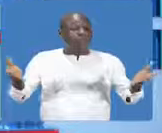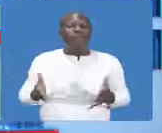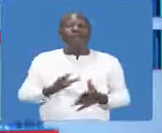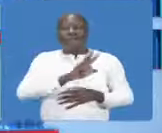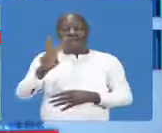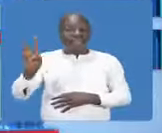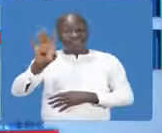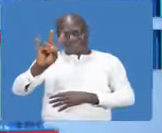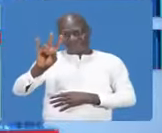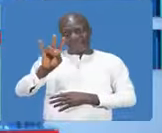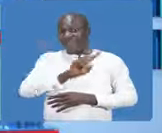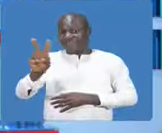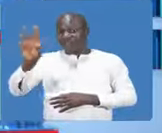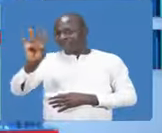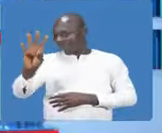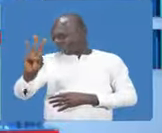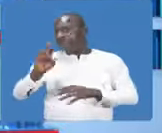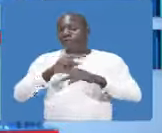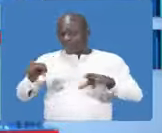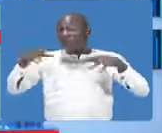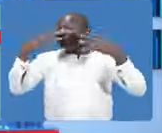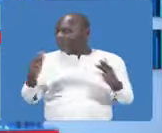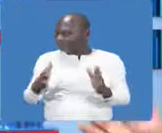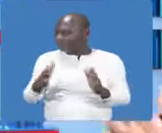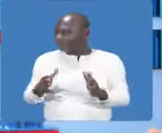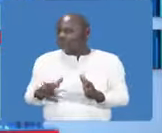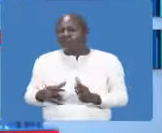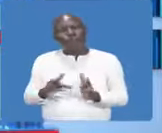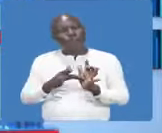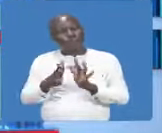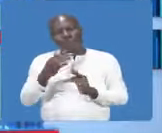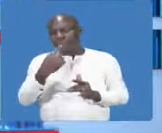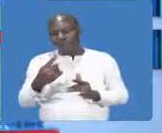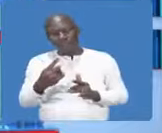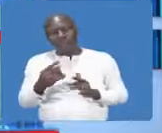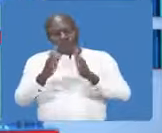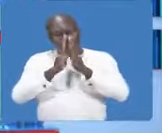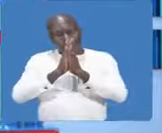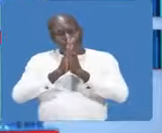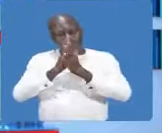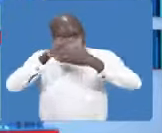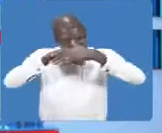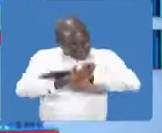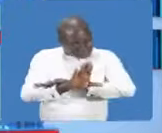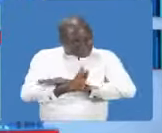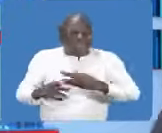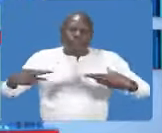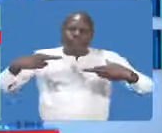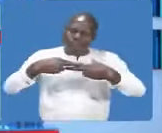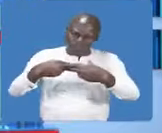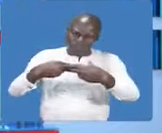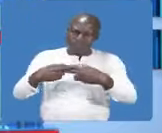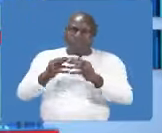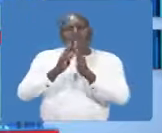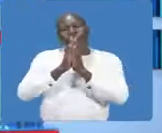said, Midwaba, verse 6. No, yes, says, I'll bump by ya. Shall we pay him? Not to open him. Not to wager or what's on